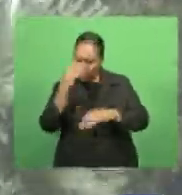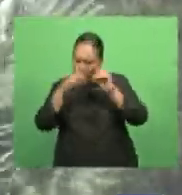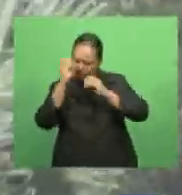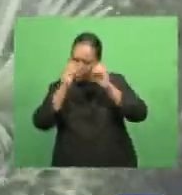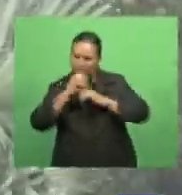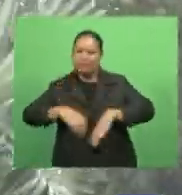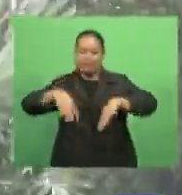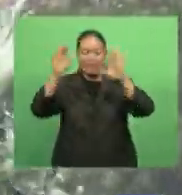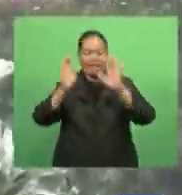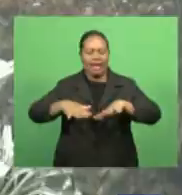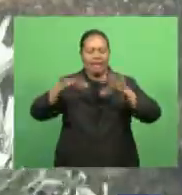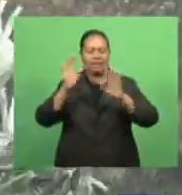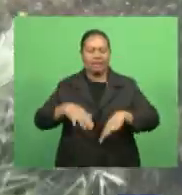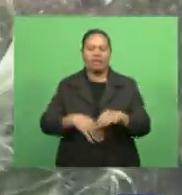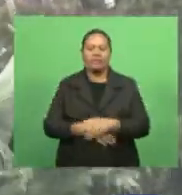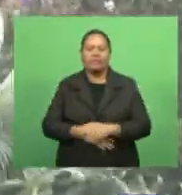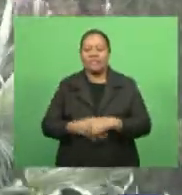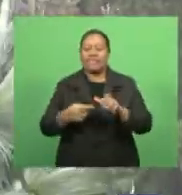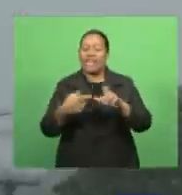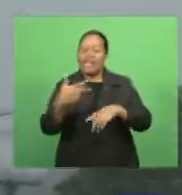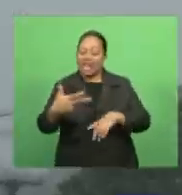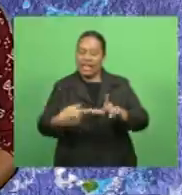heavier just when it's 8 a.m.